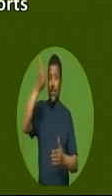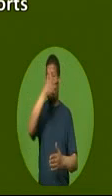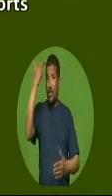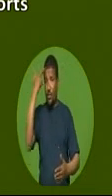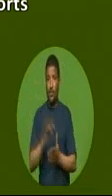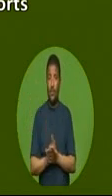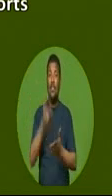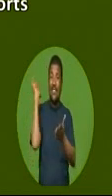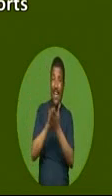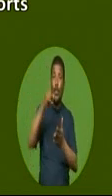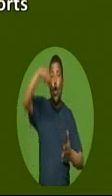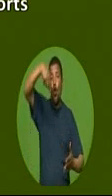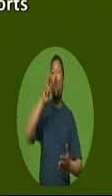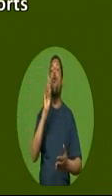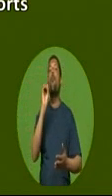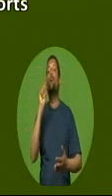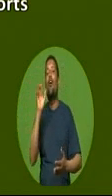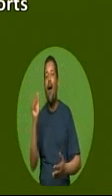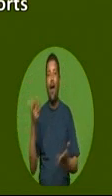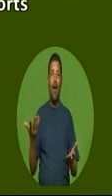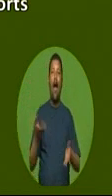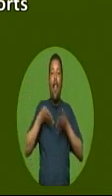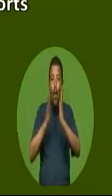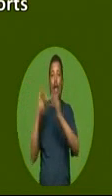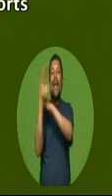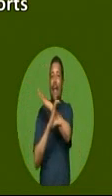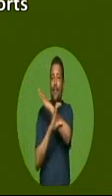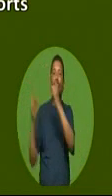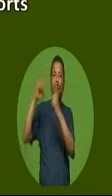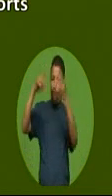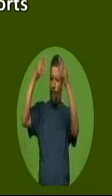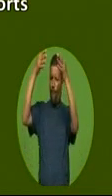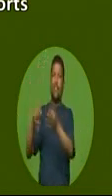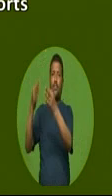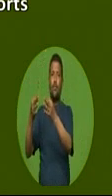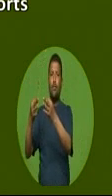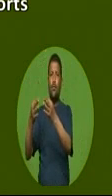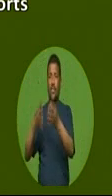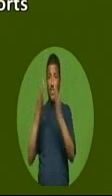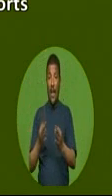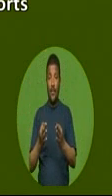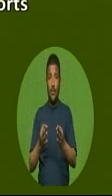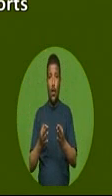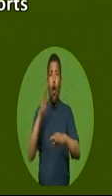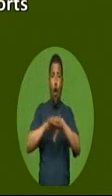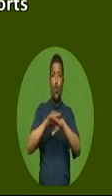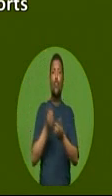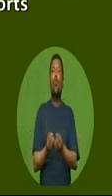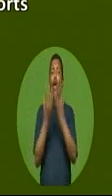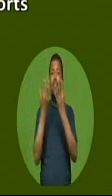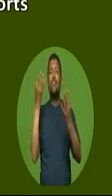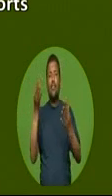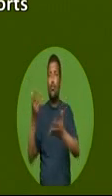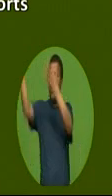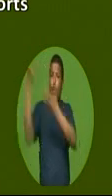reason is that quotas allow a country to fix and decide on the quantity to